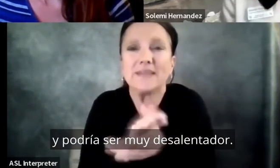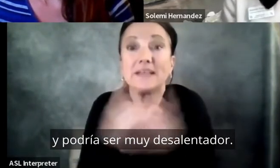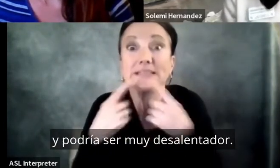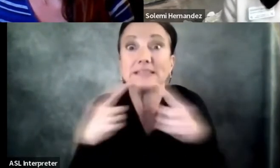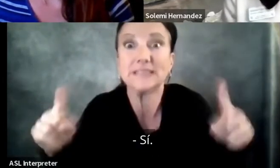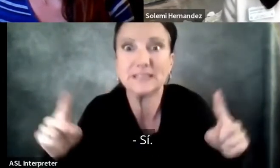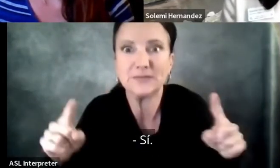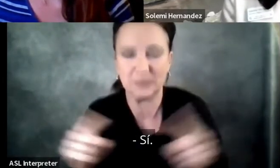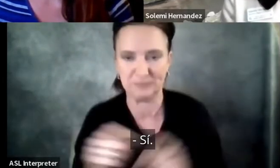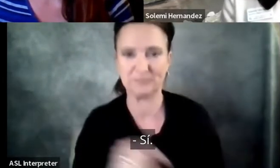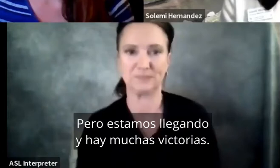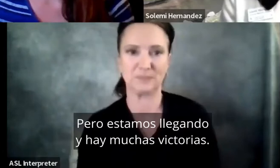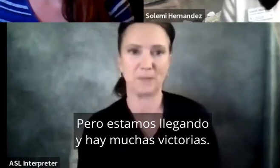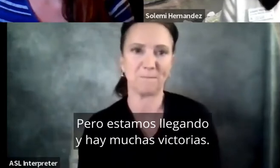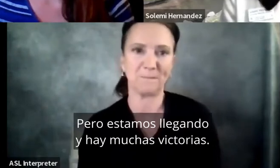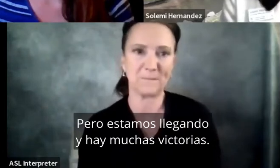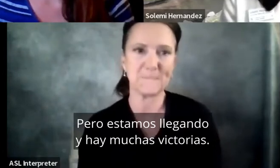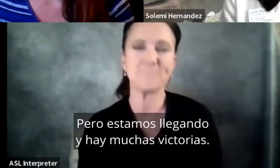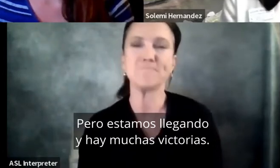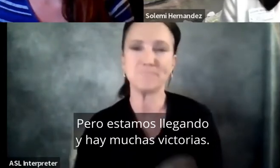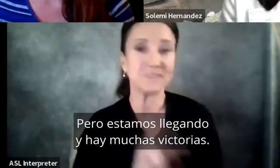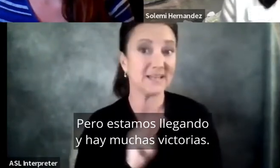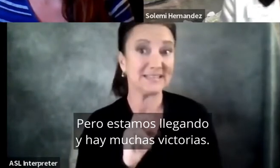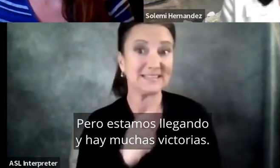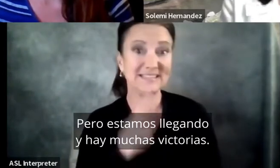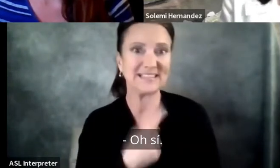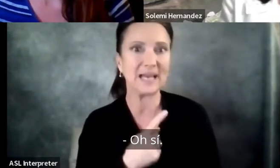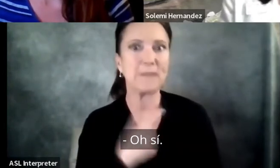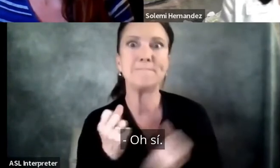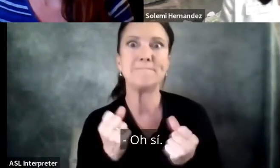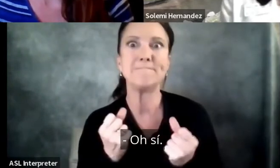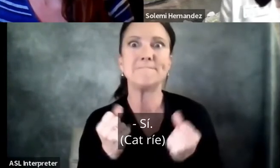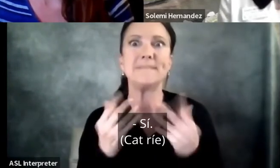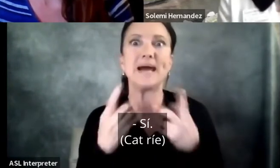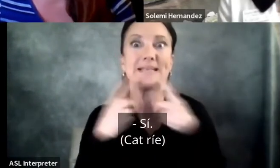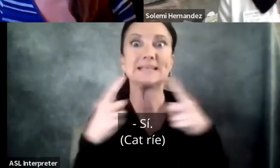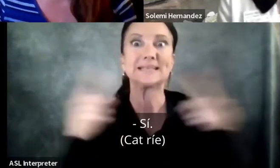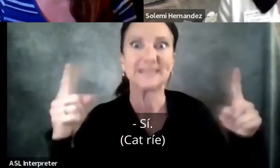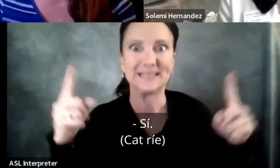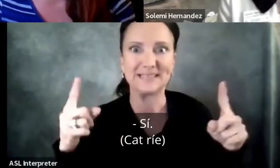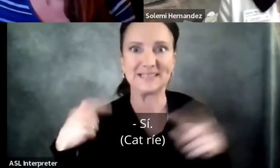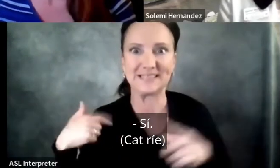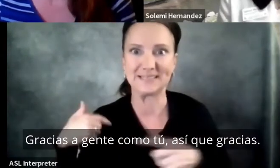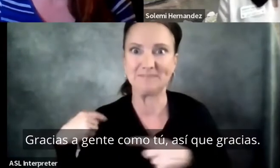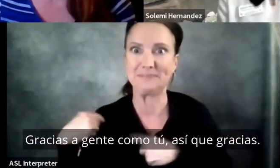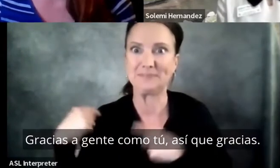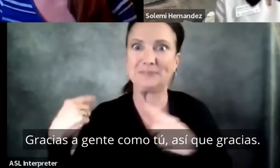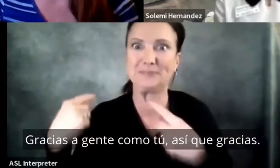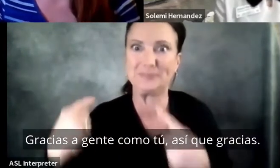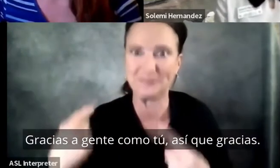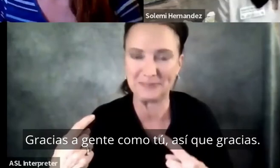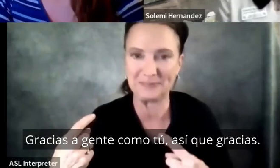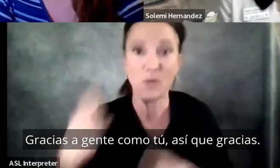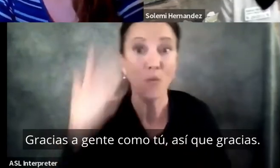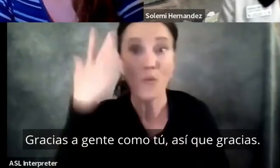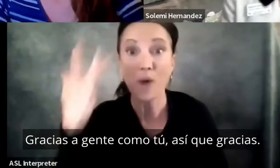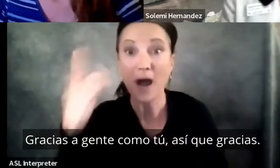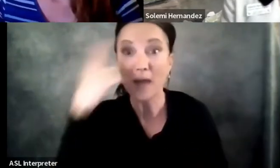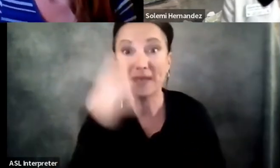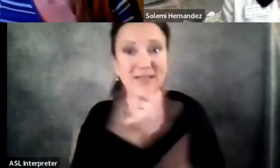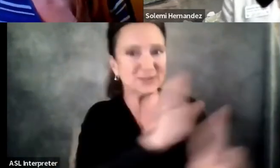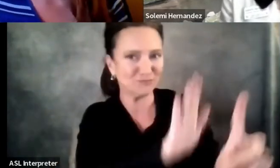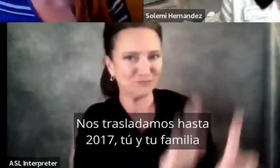discouraging. Yeah. But we're getting there, and there are many victories. Oh, yeah. So, yeah. Because of people like you. So thank